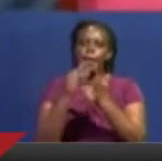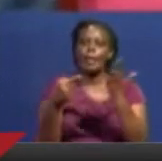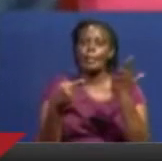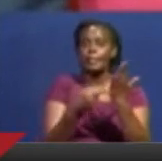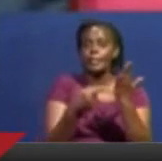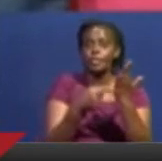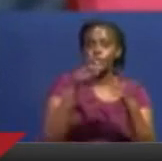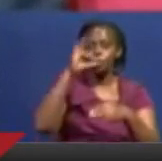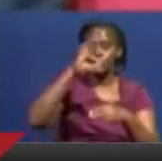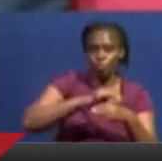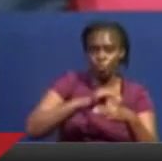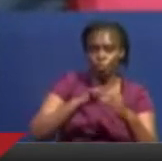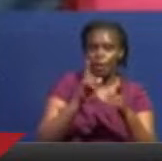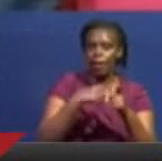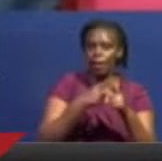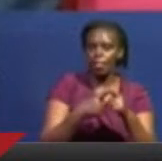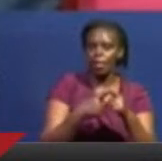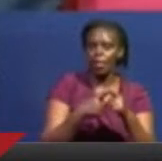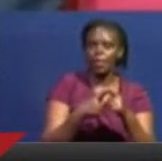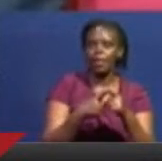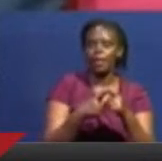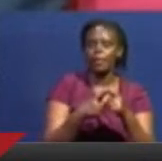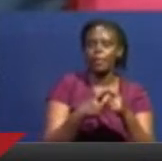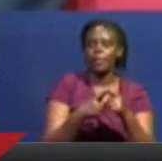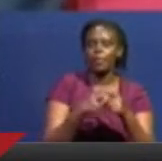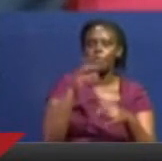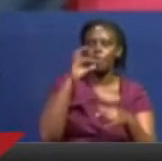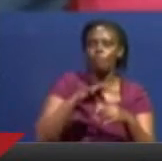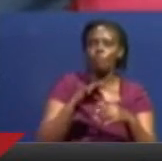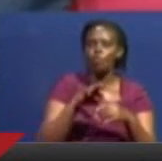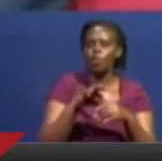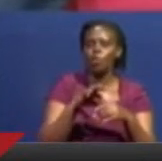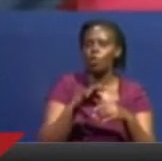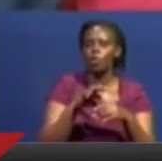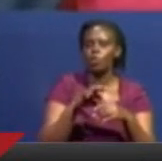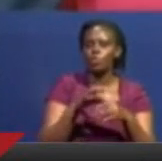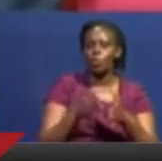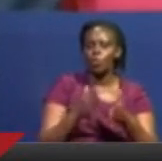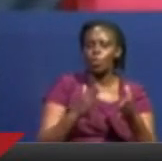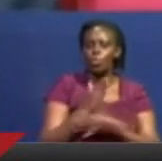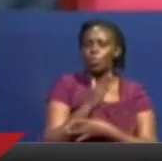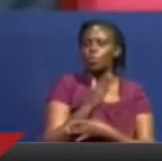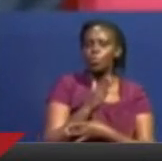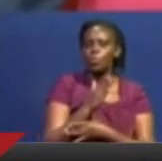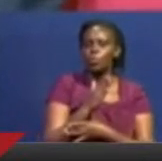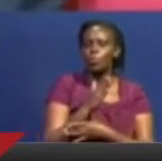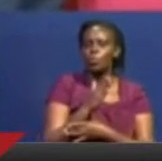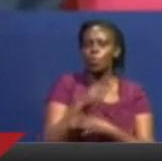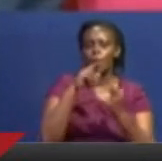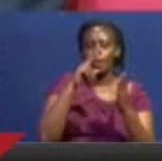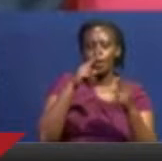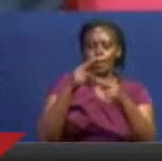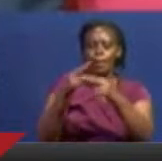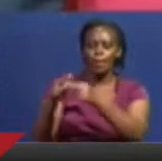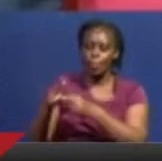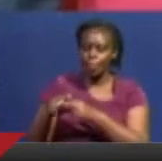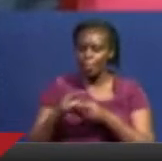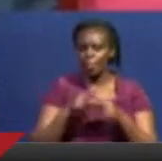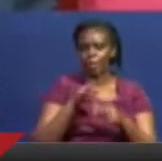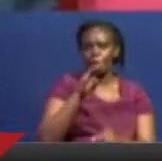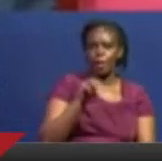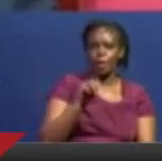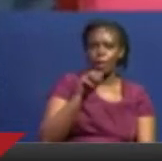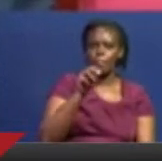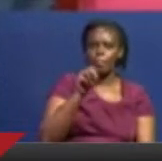digital voting, and then there is a vote we take by reading out the names. Roll